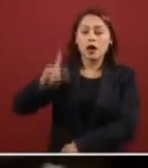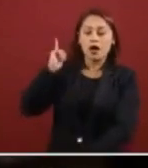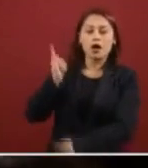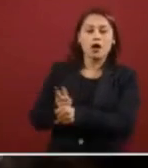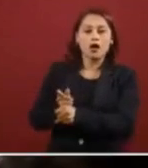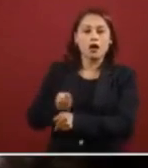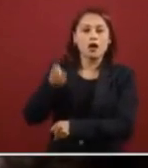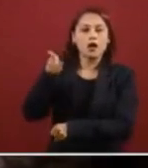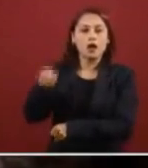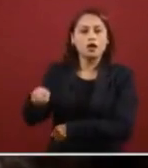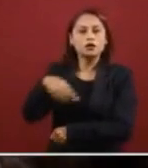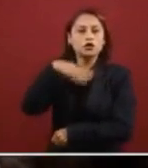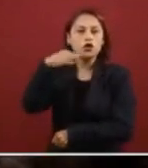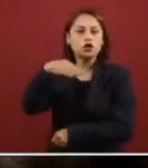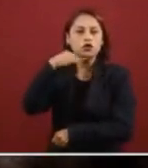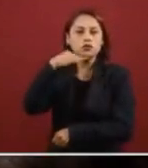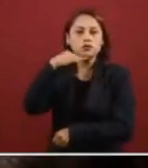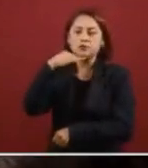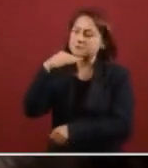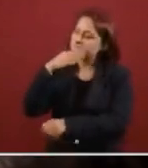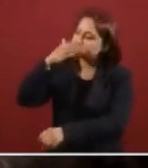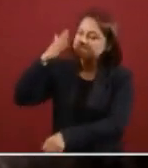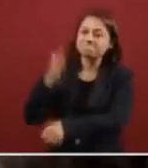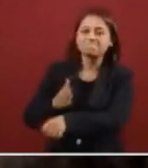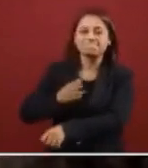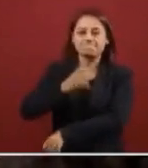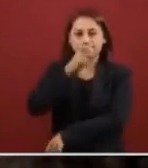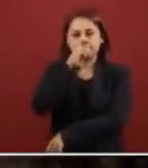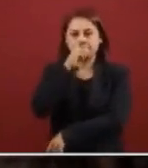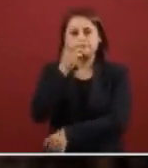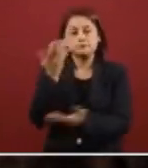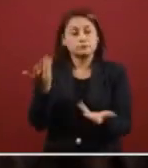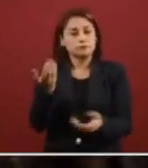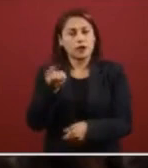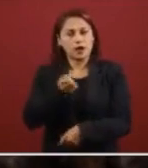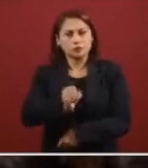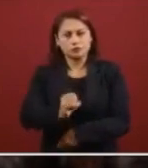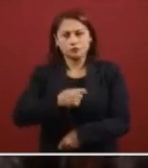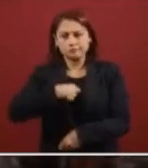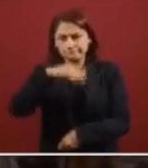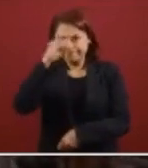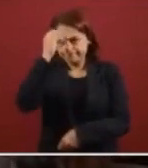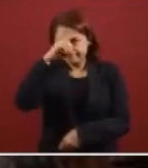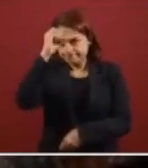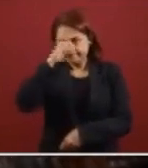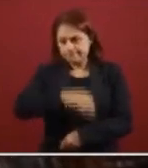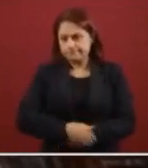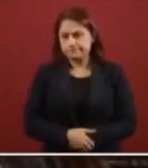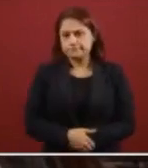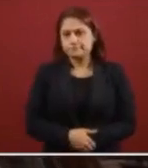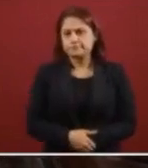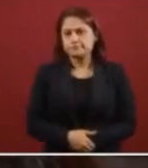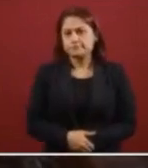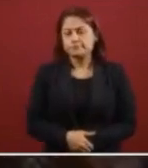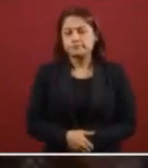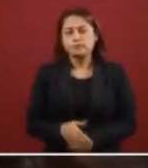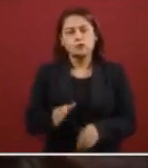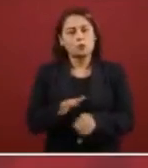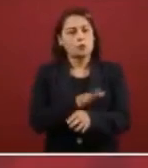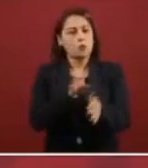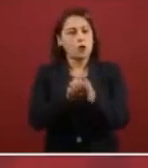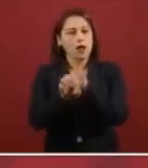someone commits an act of corruption, they need to be meet justice. And in the case of